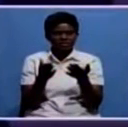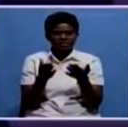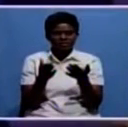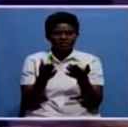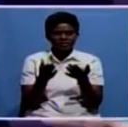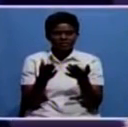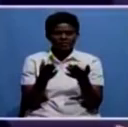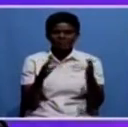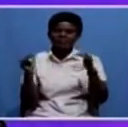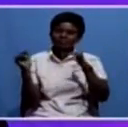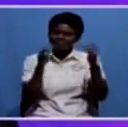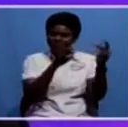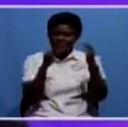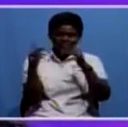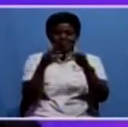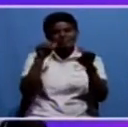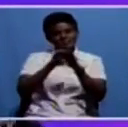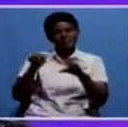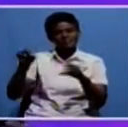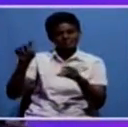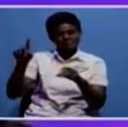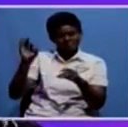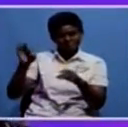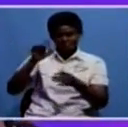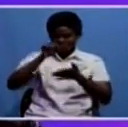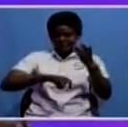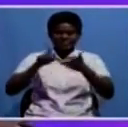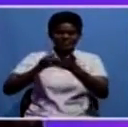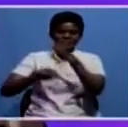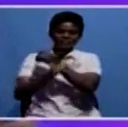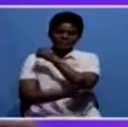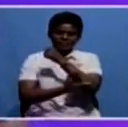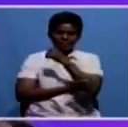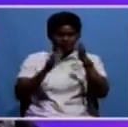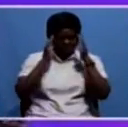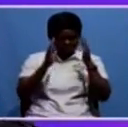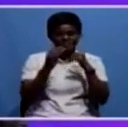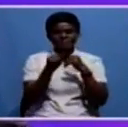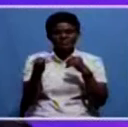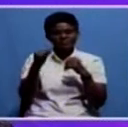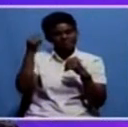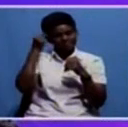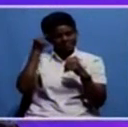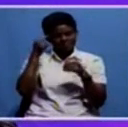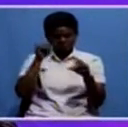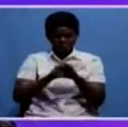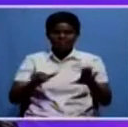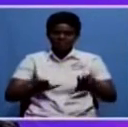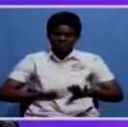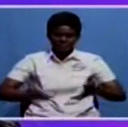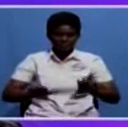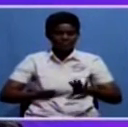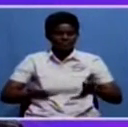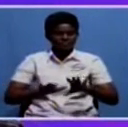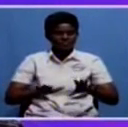These arguments were given at the NDF, and that the cost to the country in terms of attending to issues by government being present